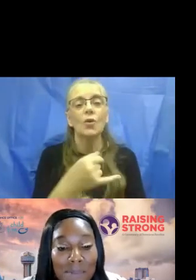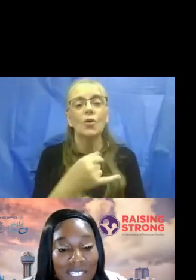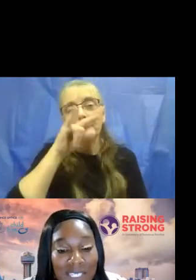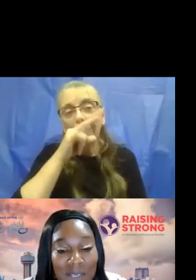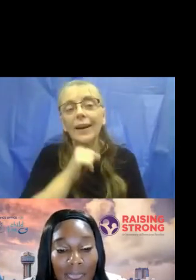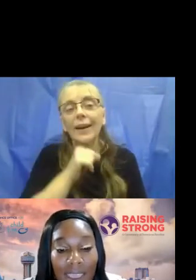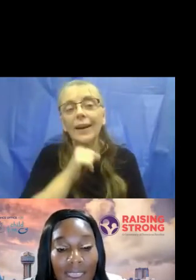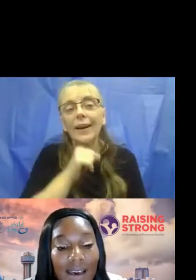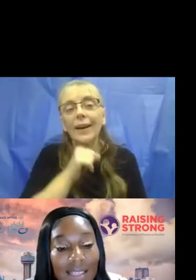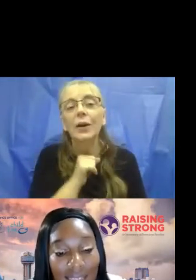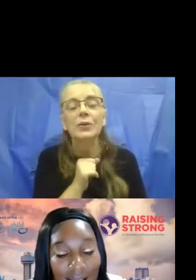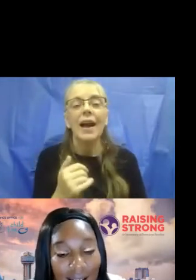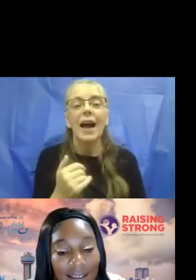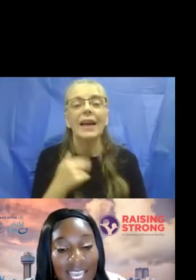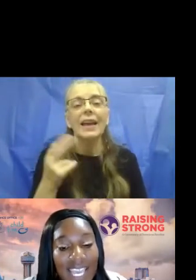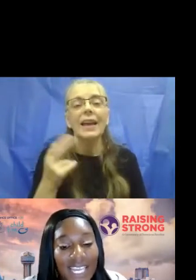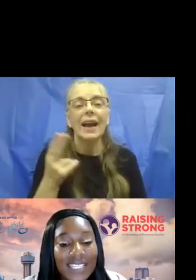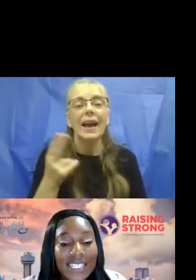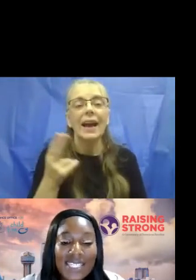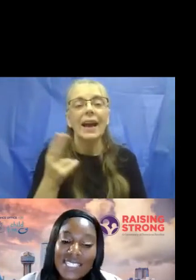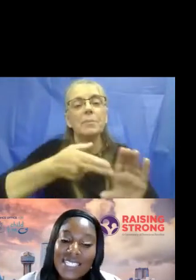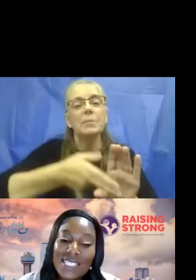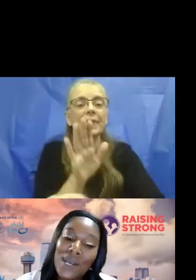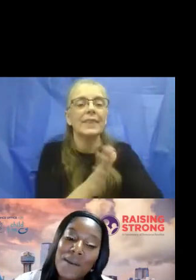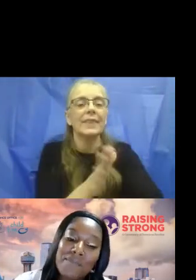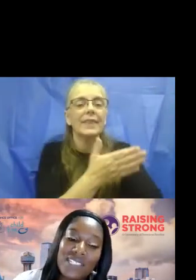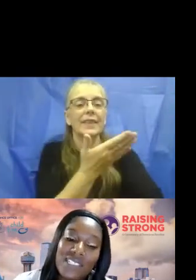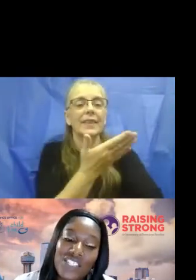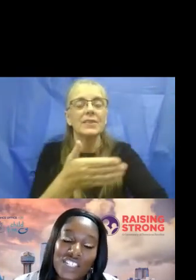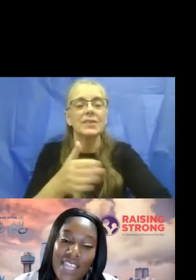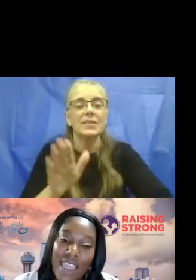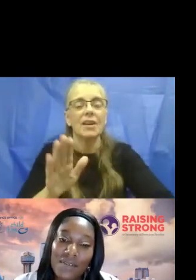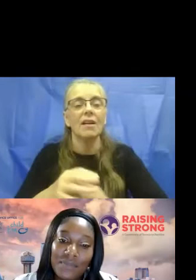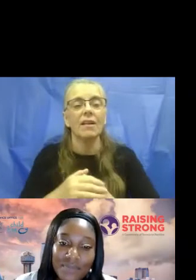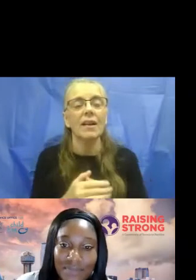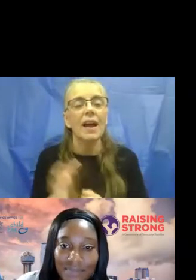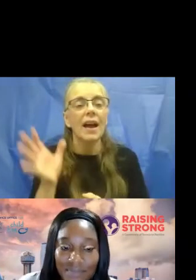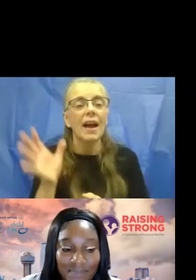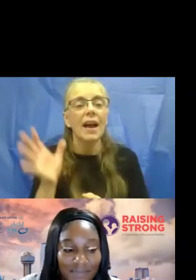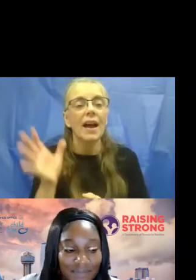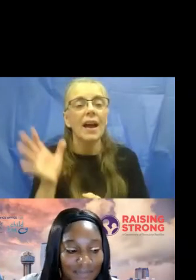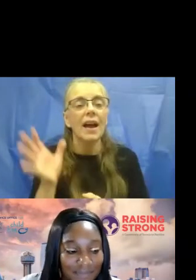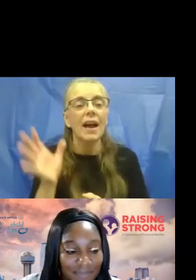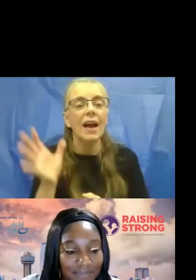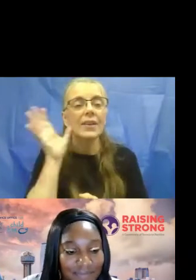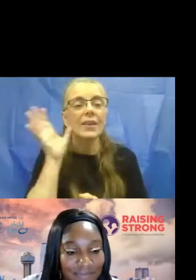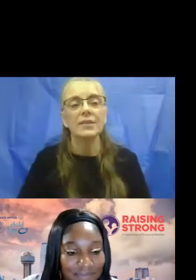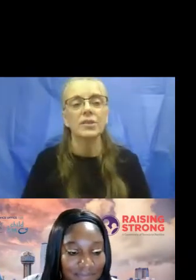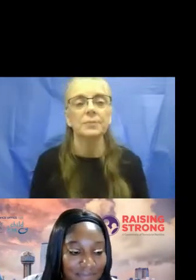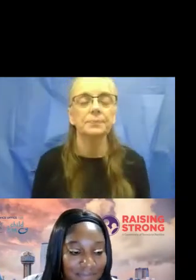them participate along, and let's listen to her message now.